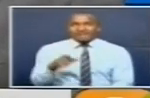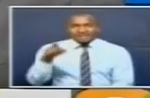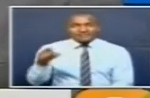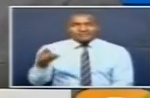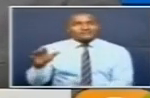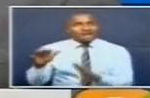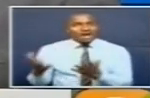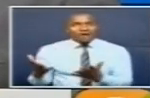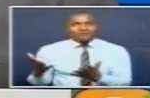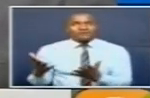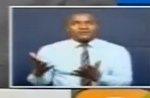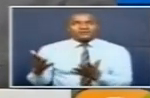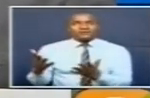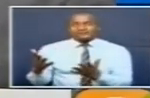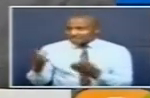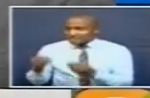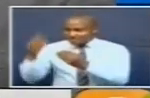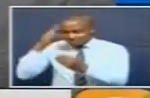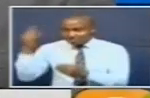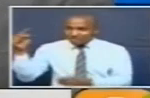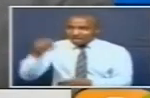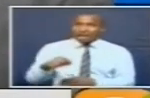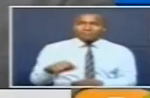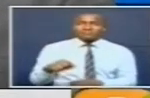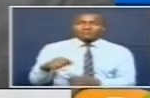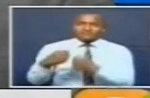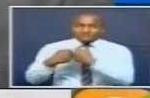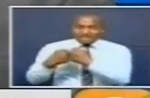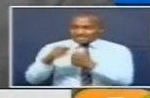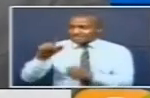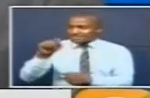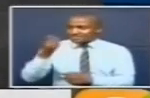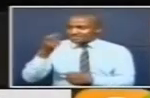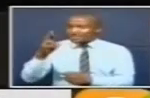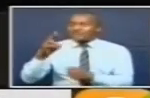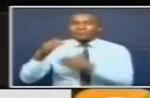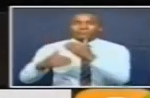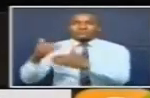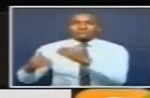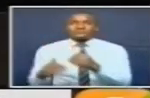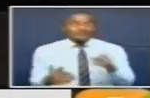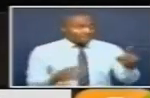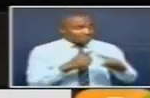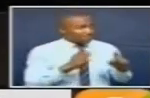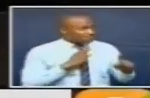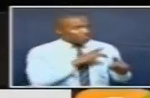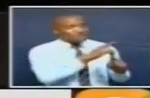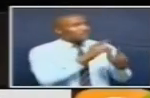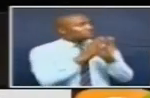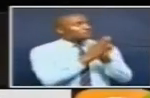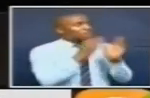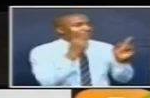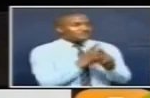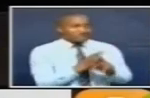gave them the legitimacy to come to challenge the tendering process. Okay. Yeah. So the review board says something different. Anyway, we will not waste a lot of